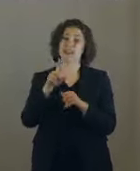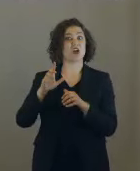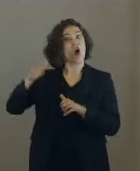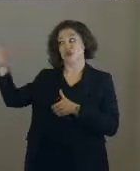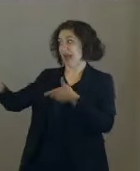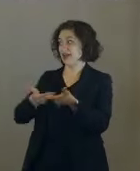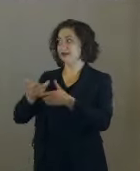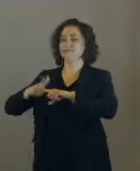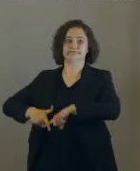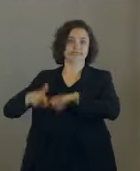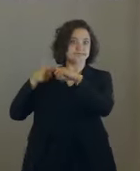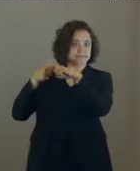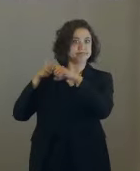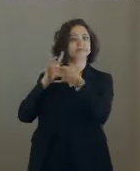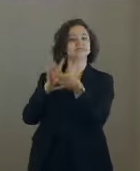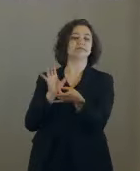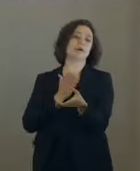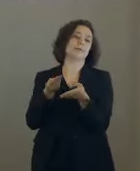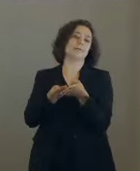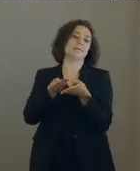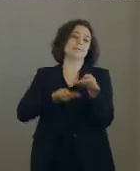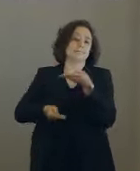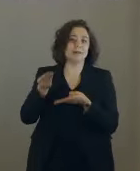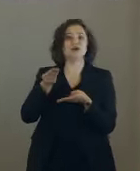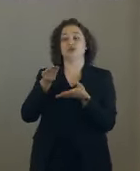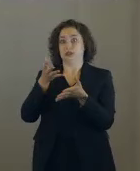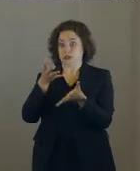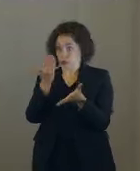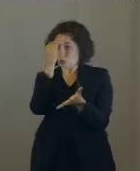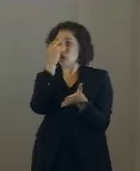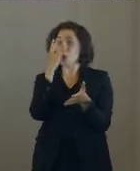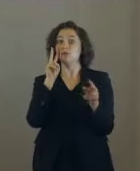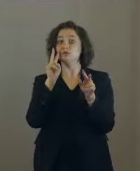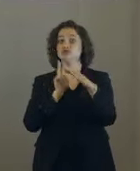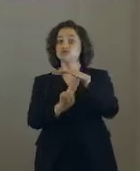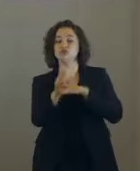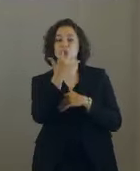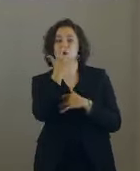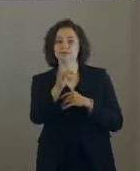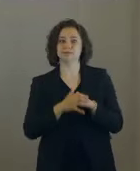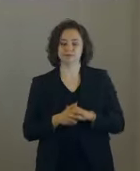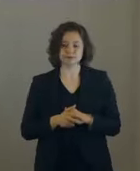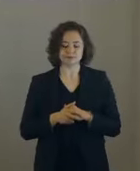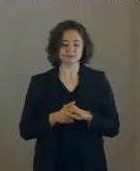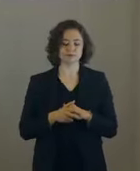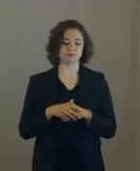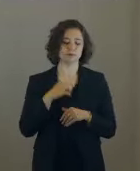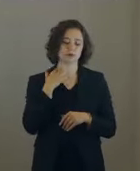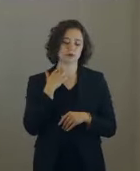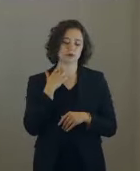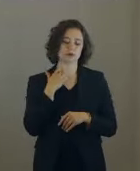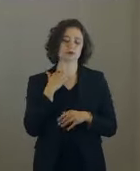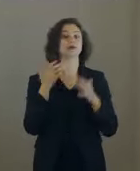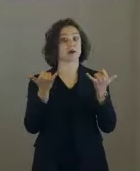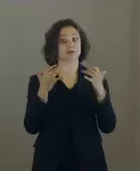everything else until our budget situation has been resolved and we know where we're heading. Want to move into the